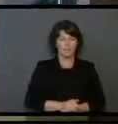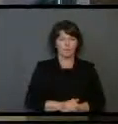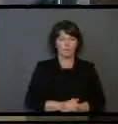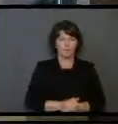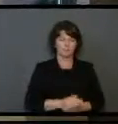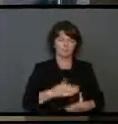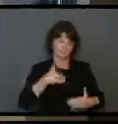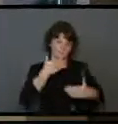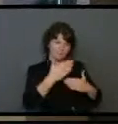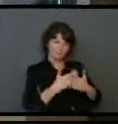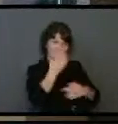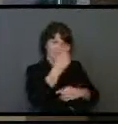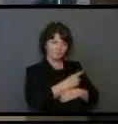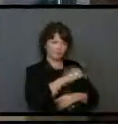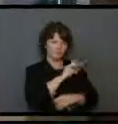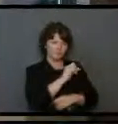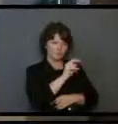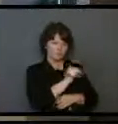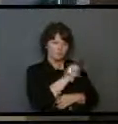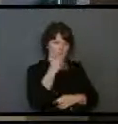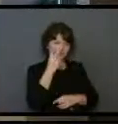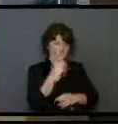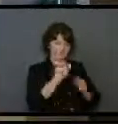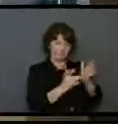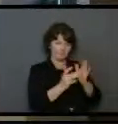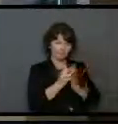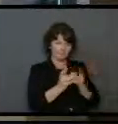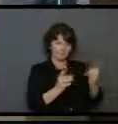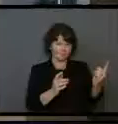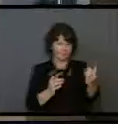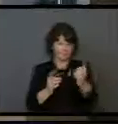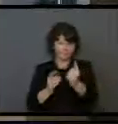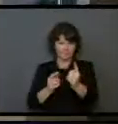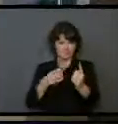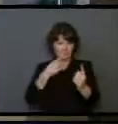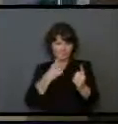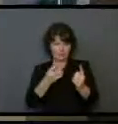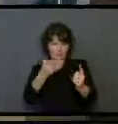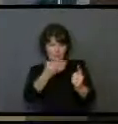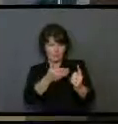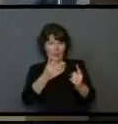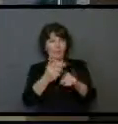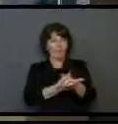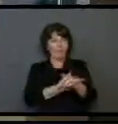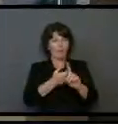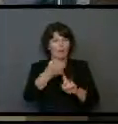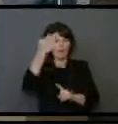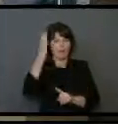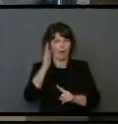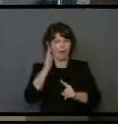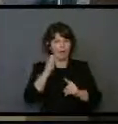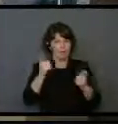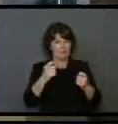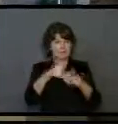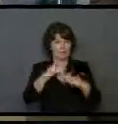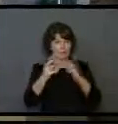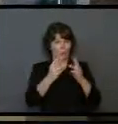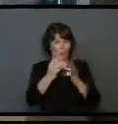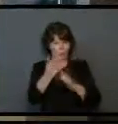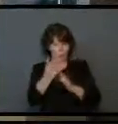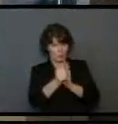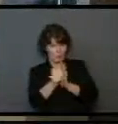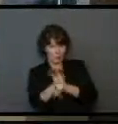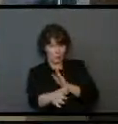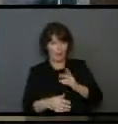The next day John saw Jesus coming toward him and said, Look, the Lamb of God who takes away the sin of the